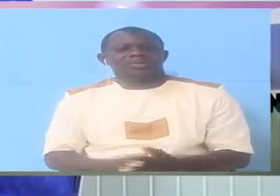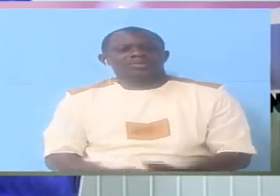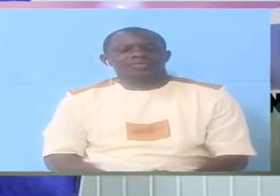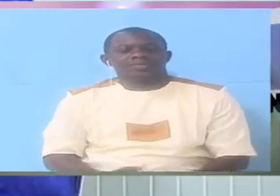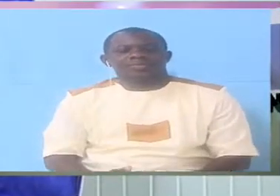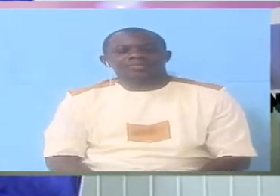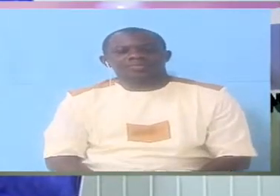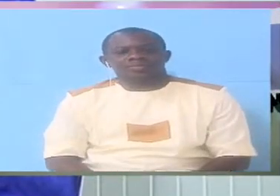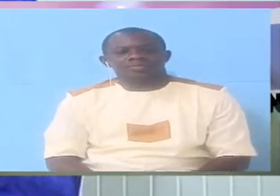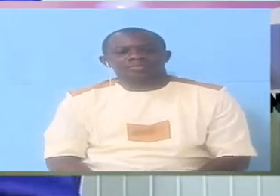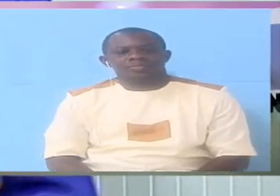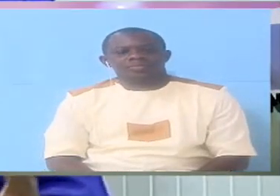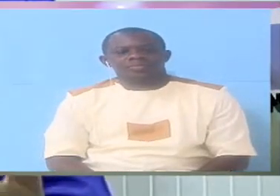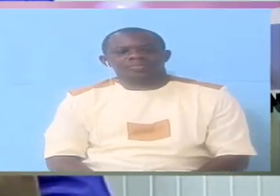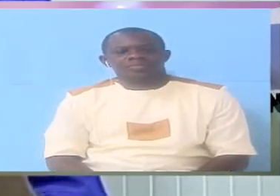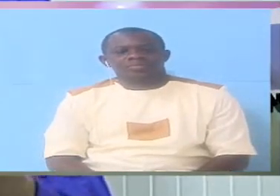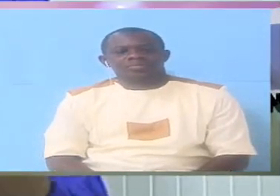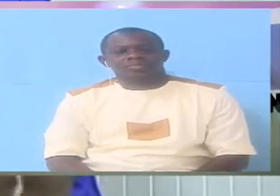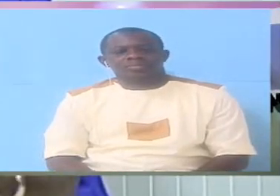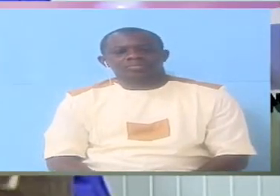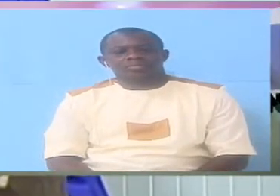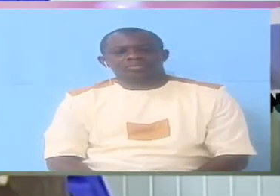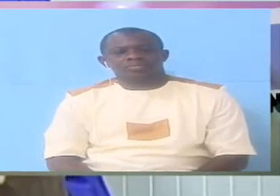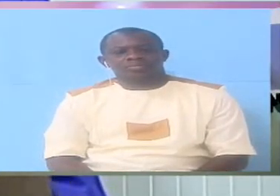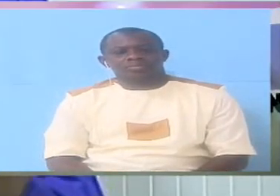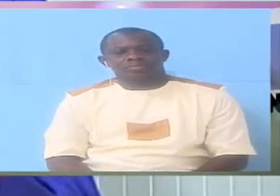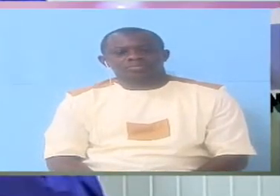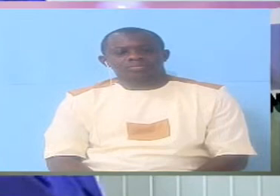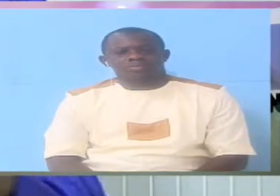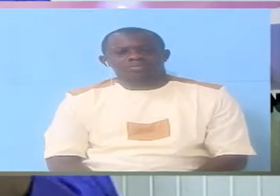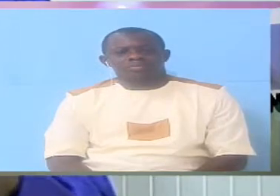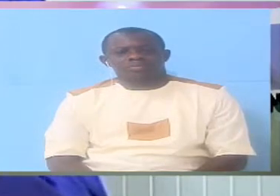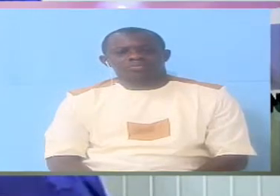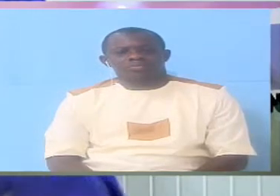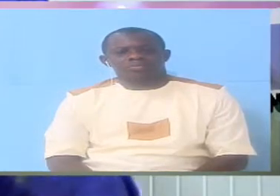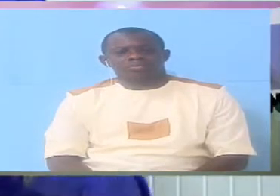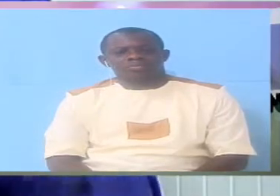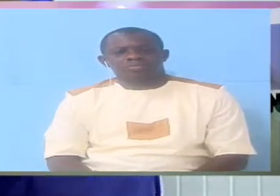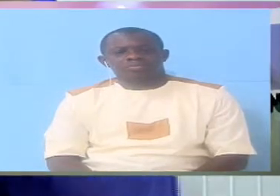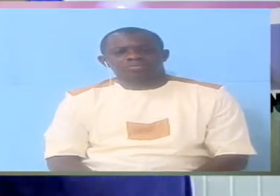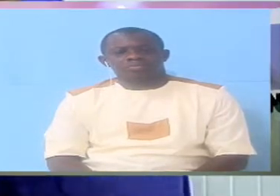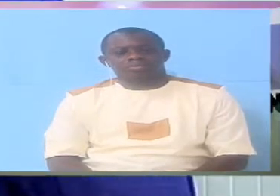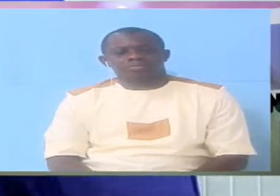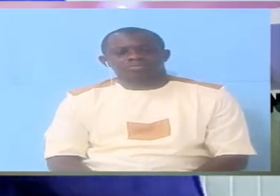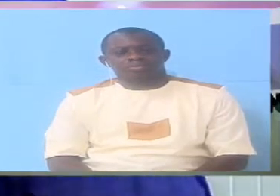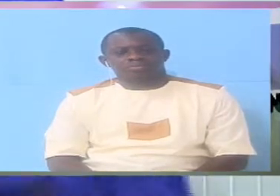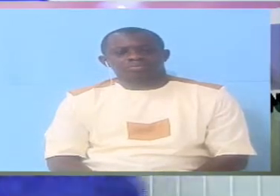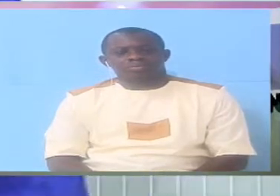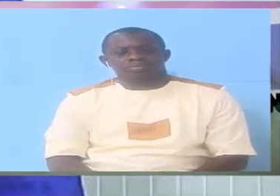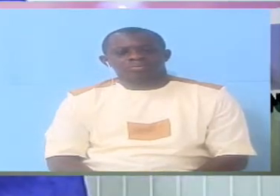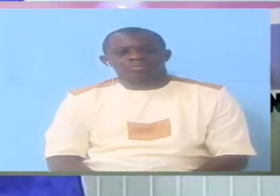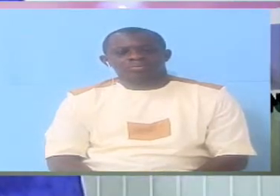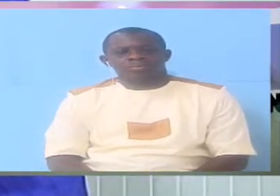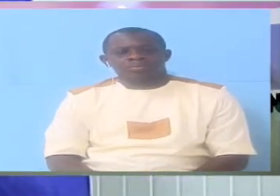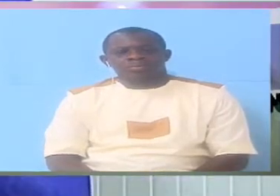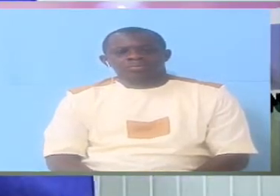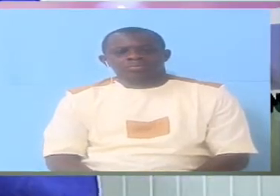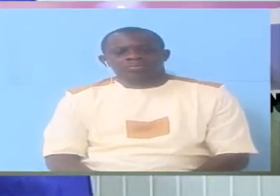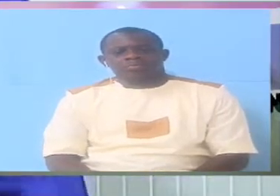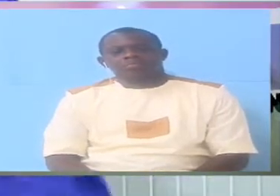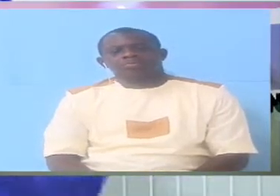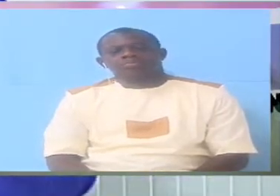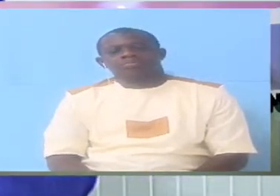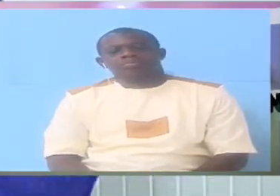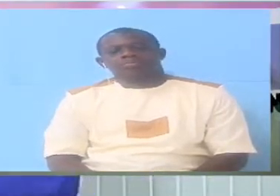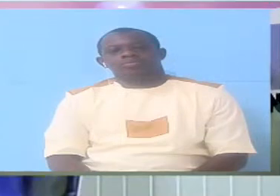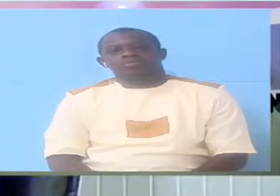balaba. As Keno, because it's a long time, maybe I remember exactly, but in Alon ko fatar dendi ko ni daba kurro ay o dunne